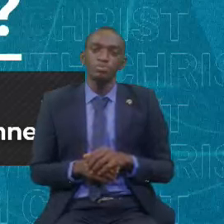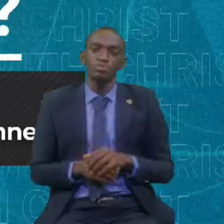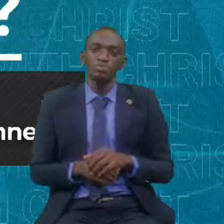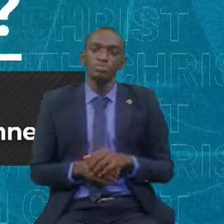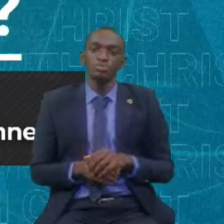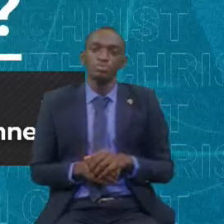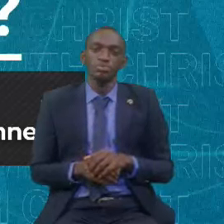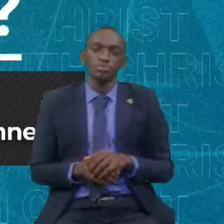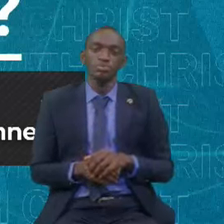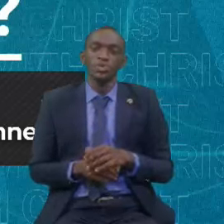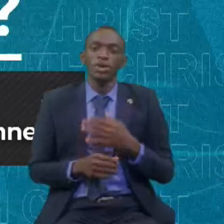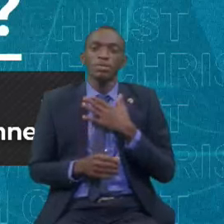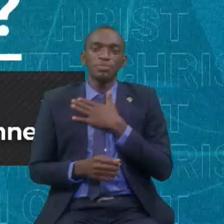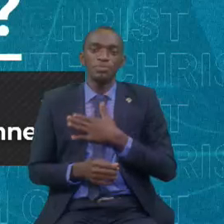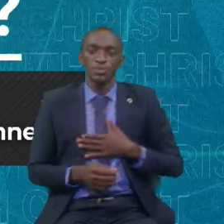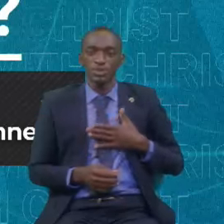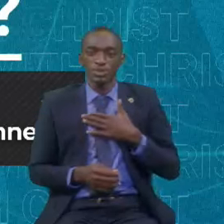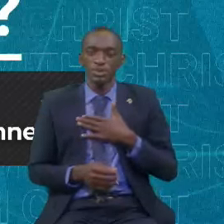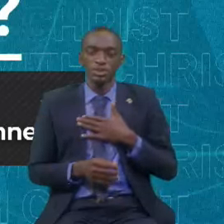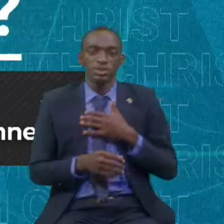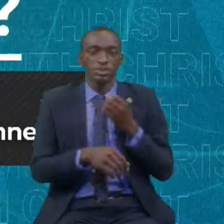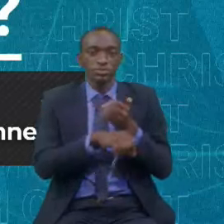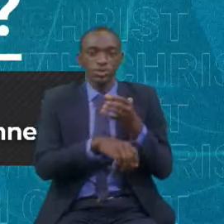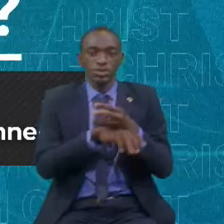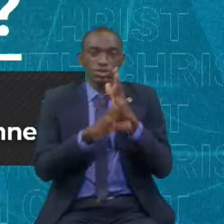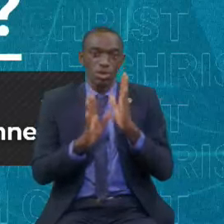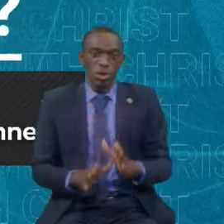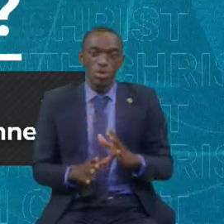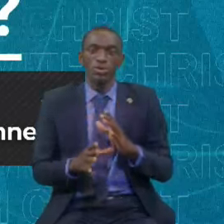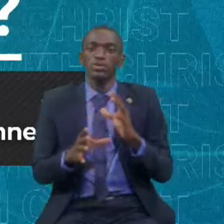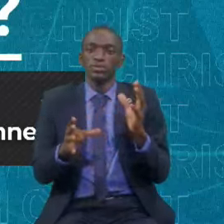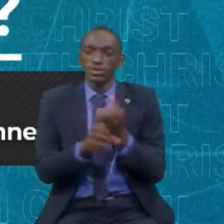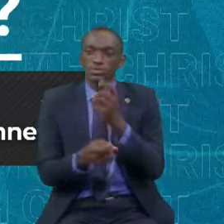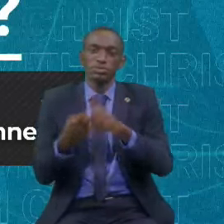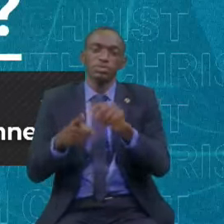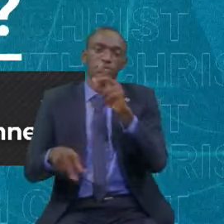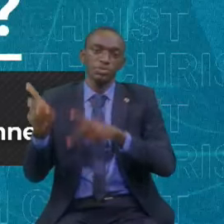Please, counselors, get to the people.